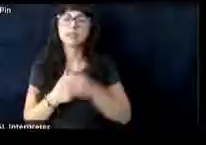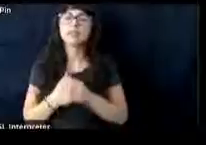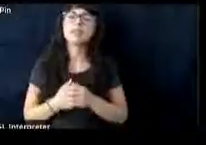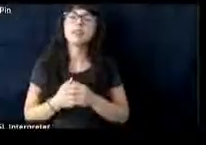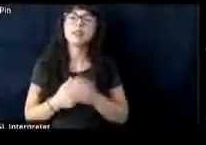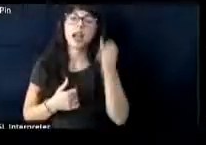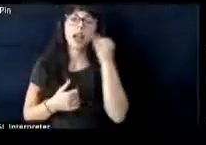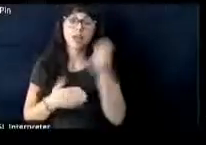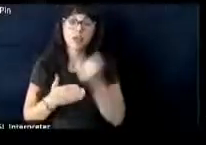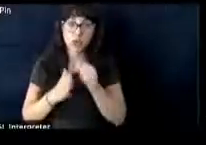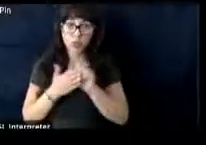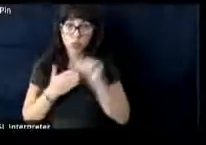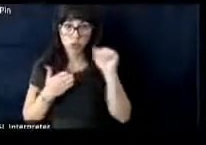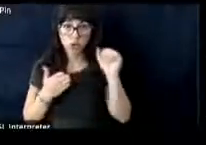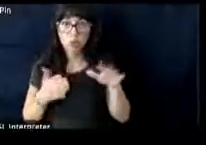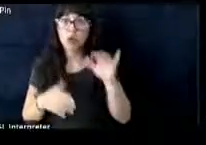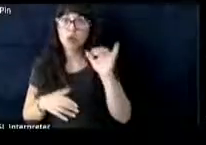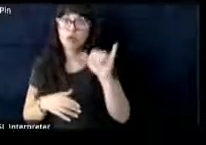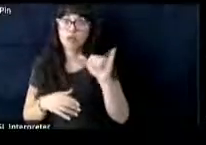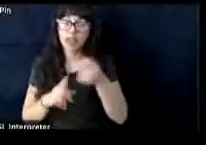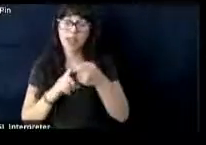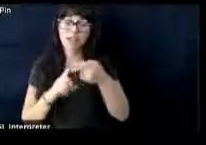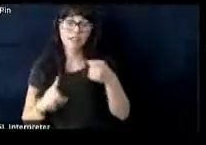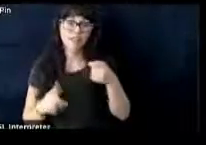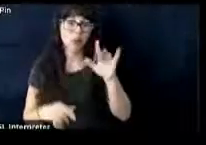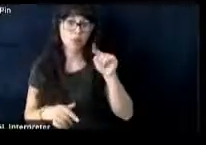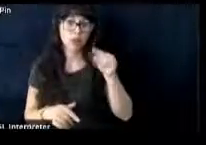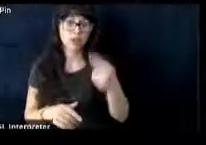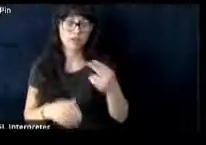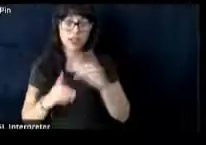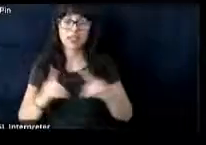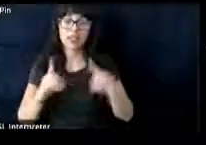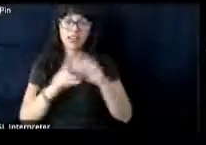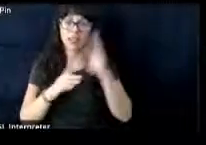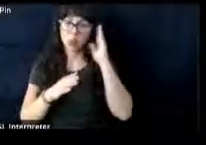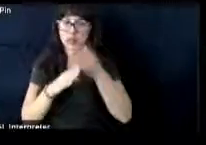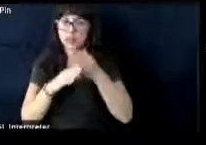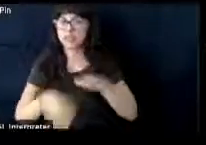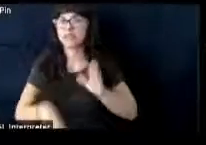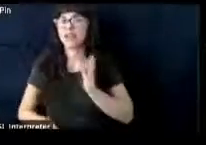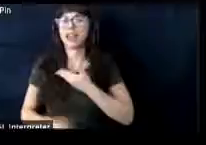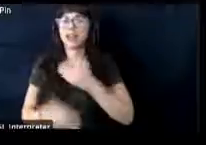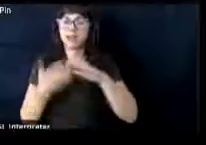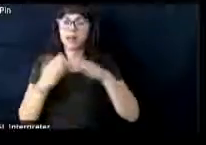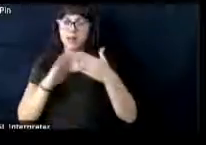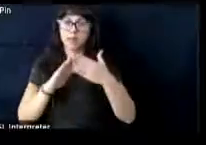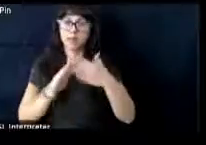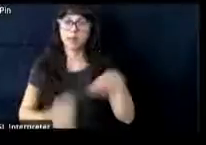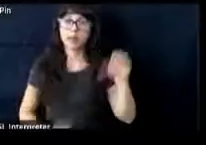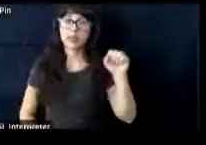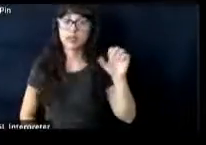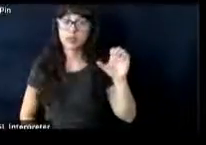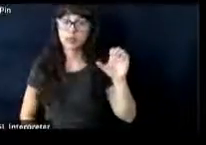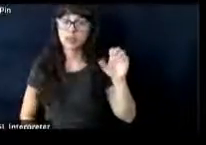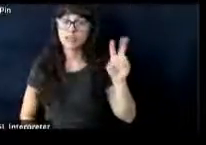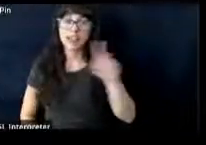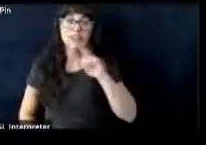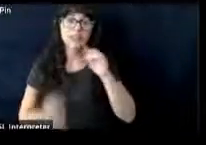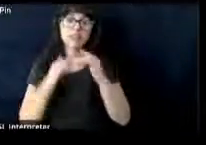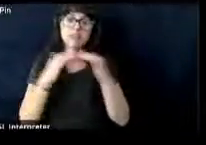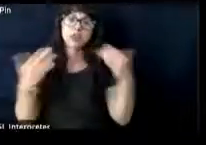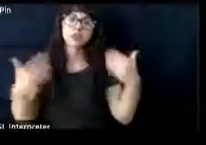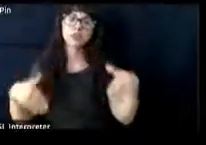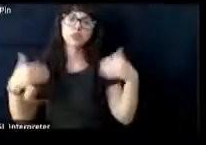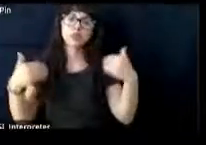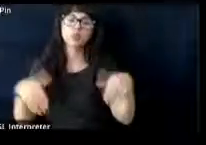part of Santa Clarita from the 25th district will divide our community in every sense. The Santa Clarita Valley is diverse in so many